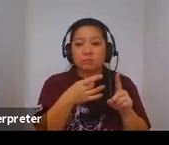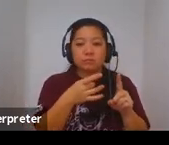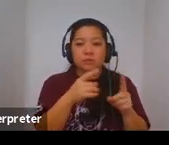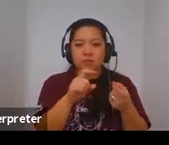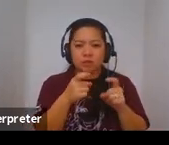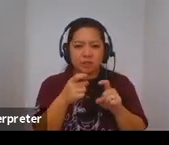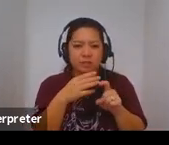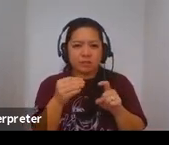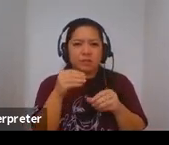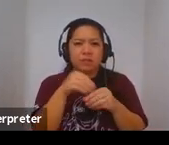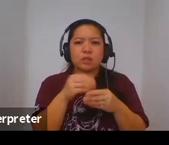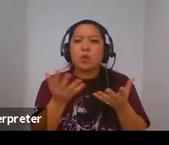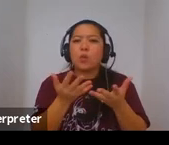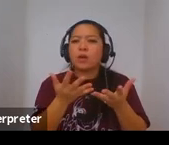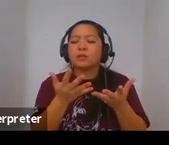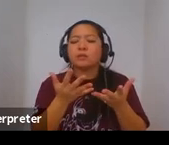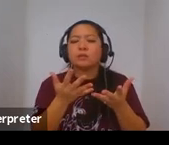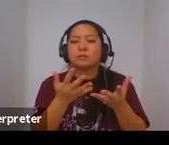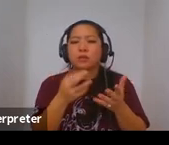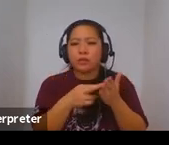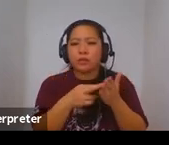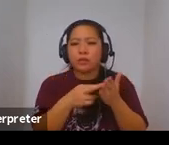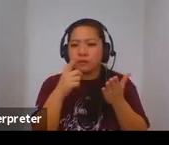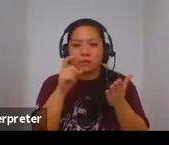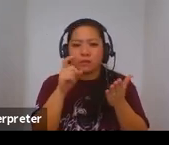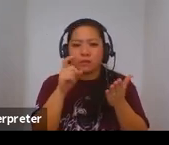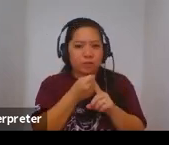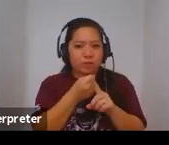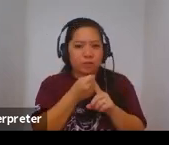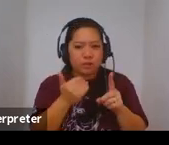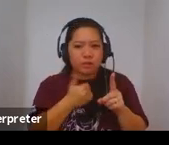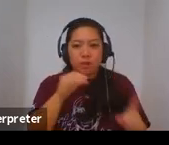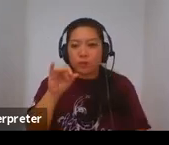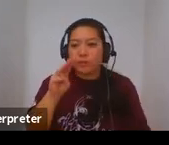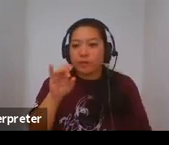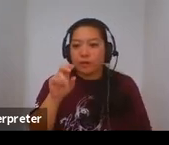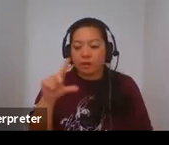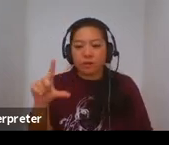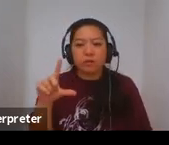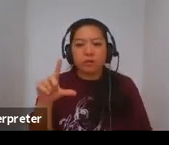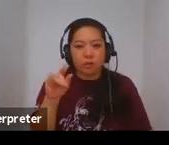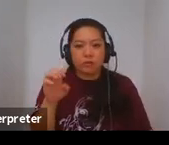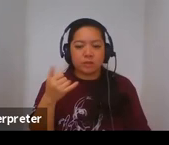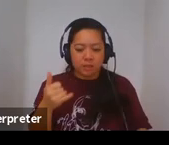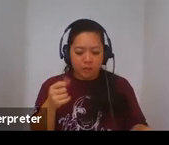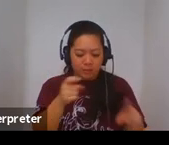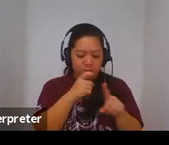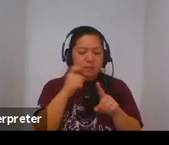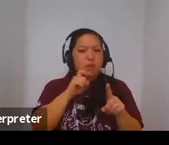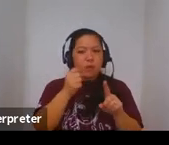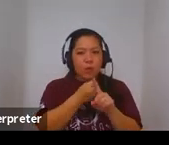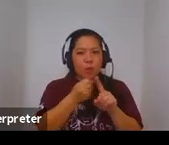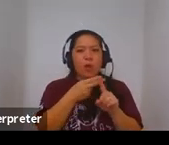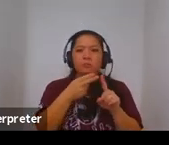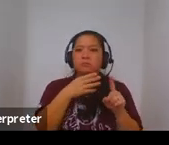gradates into what is formally recognized as sexual assault in our criminal codes. Sexual harassment can be crude